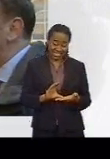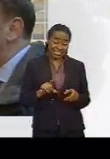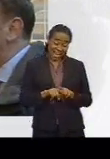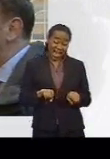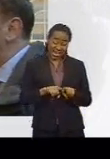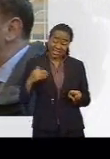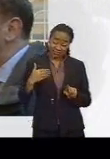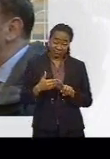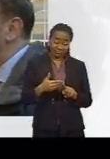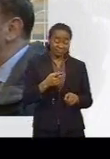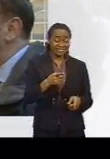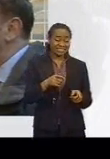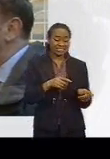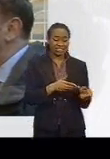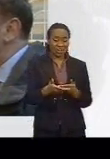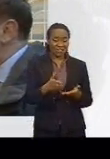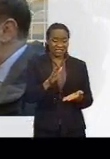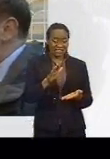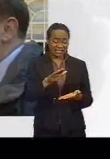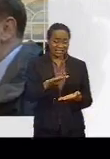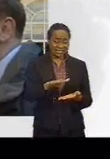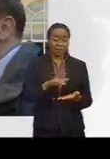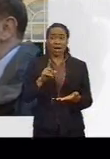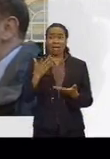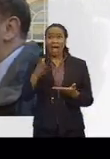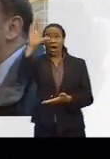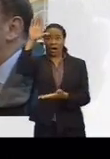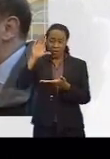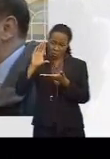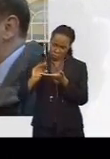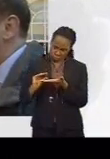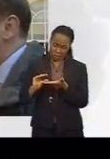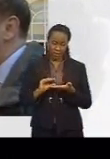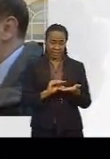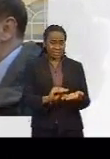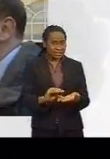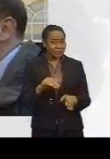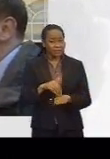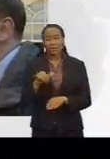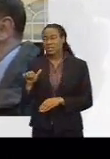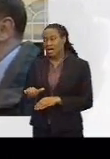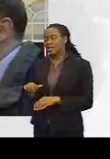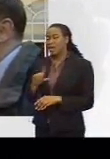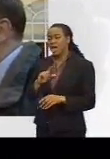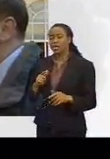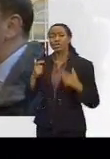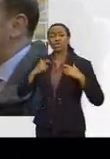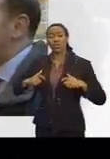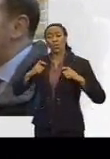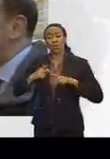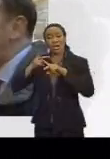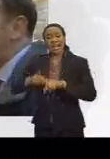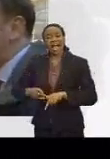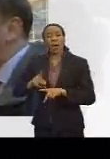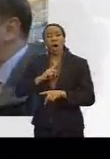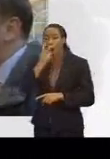now we've got budgets shrinking. That puts you under even more pressure, doesn't it? Absolutely, particularly in the field of social care, around adult social care. You know, the increase in the